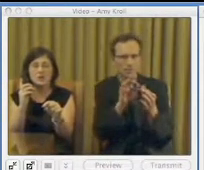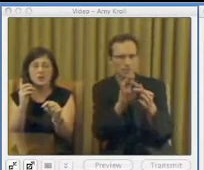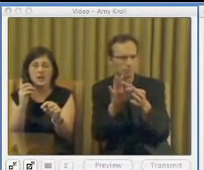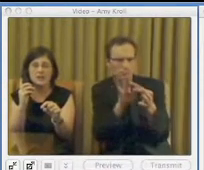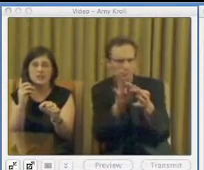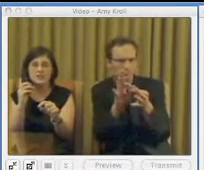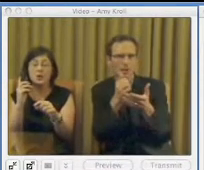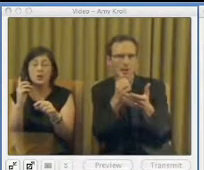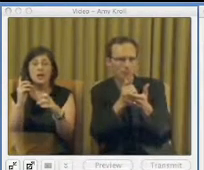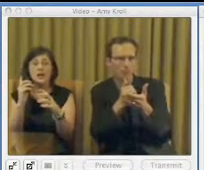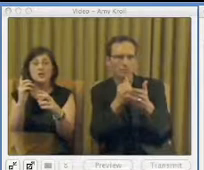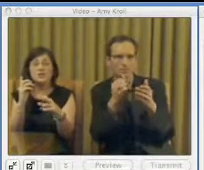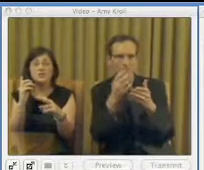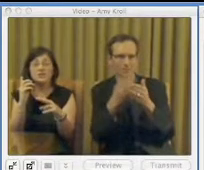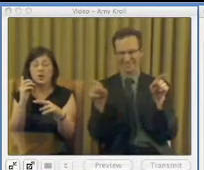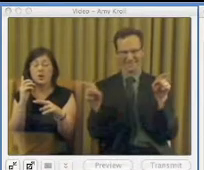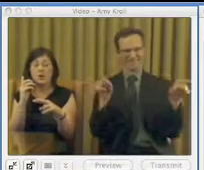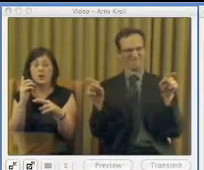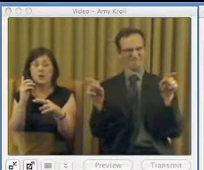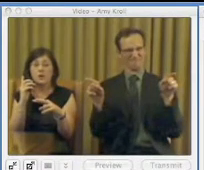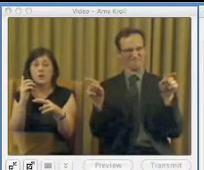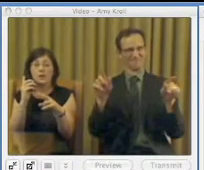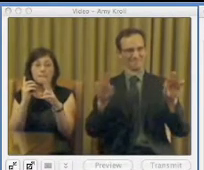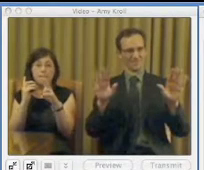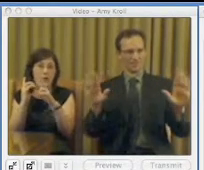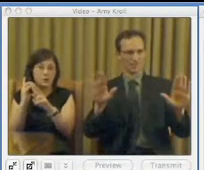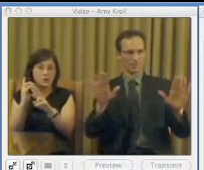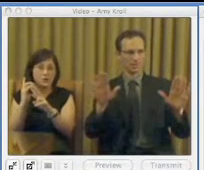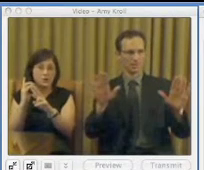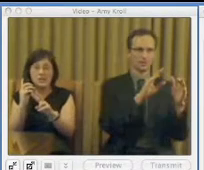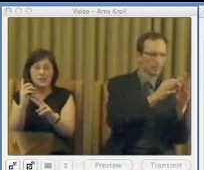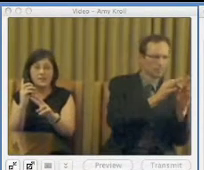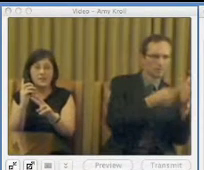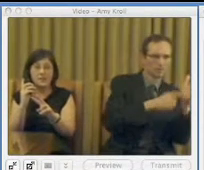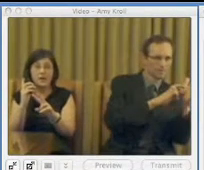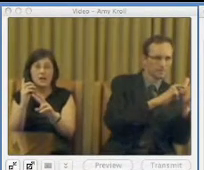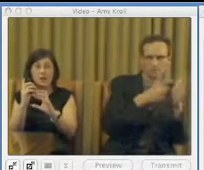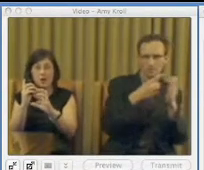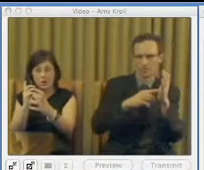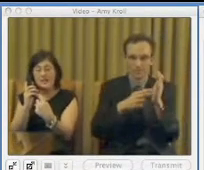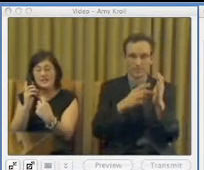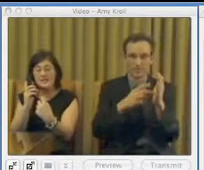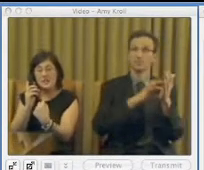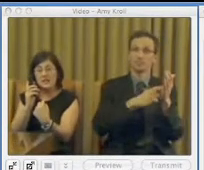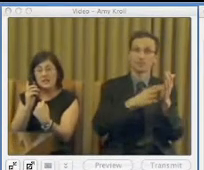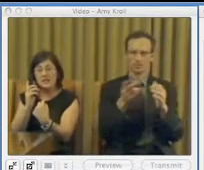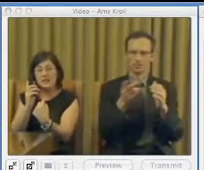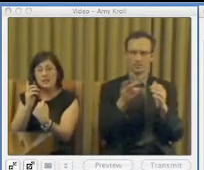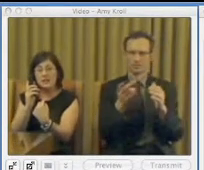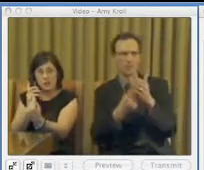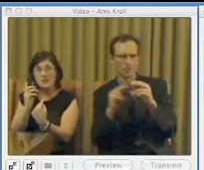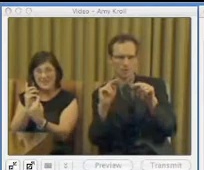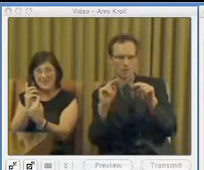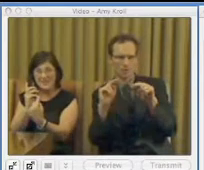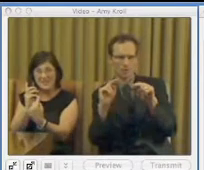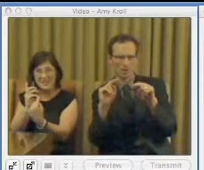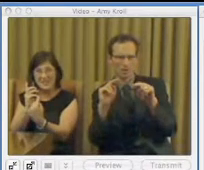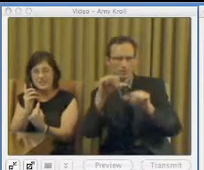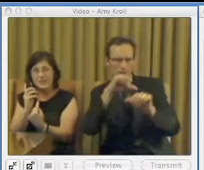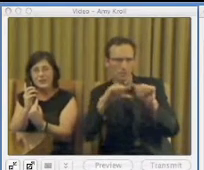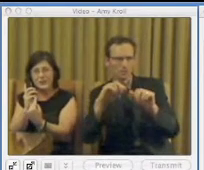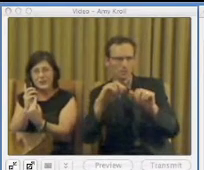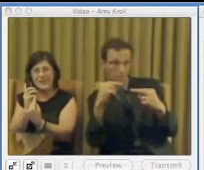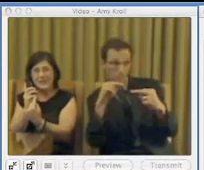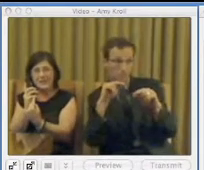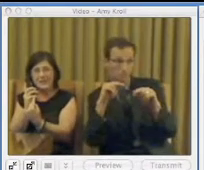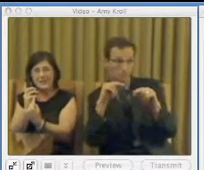you to achieve that communication. So interpreters are monitoring each other, negotiating meaning